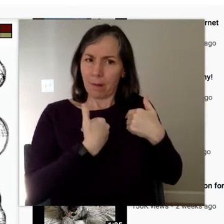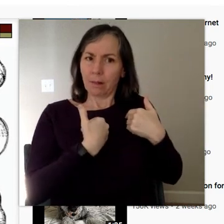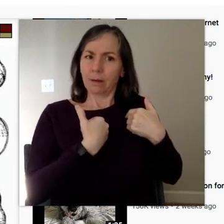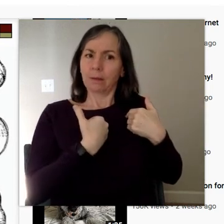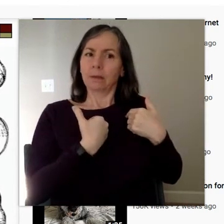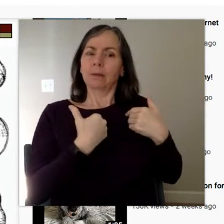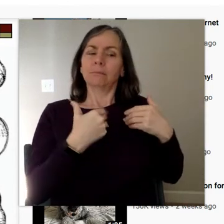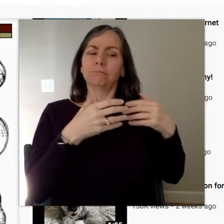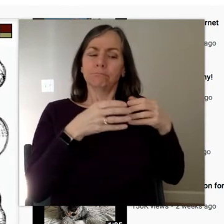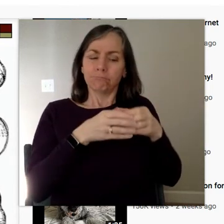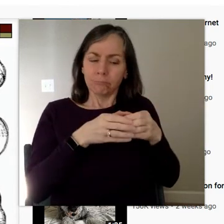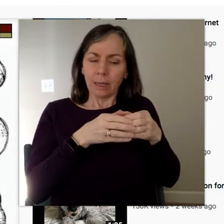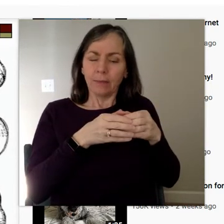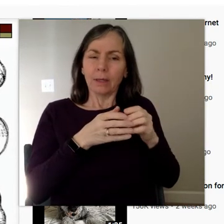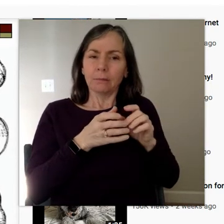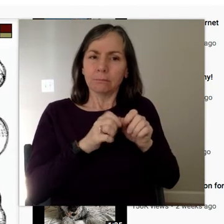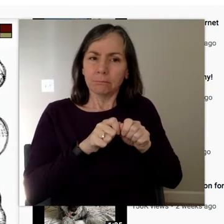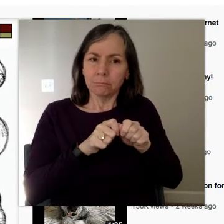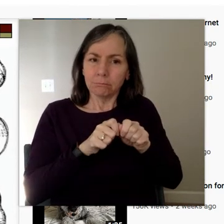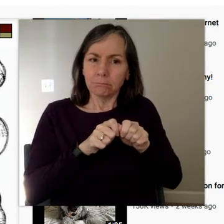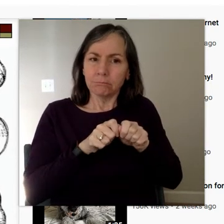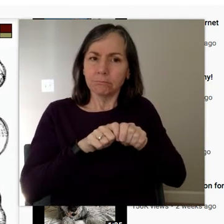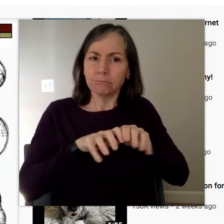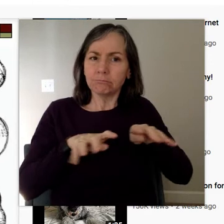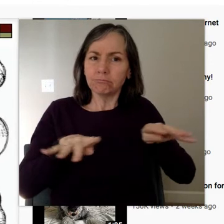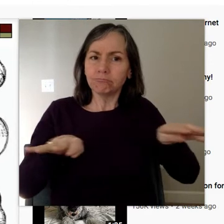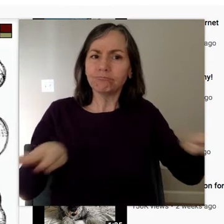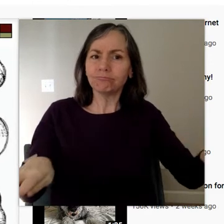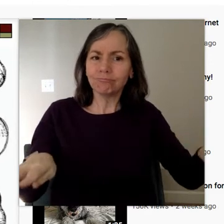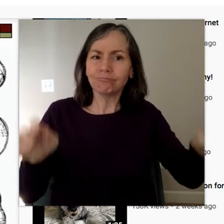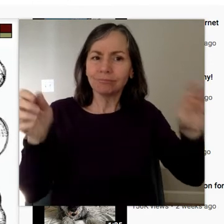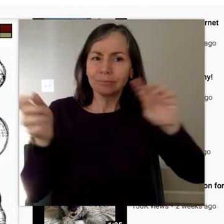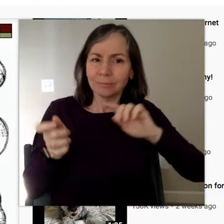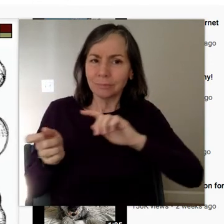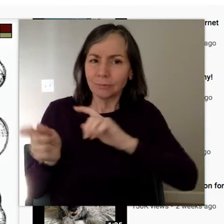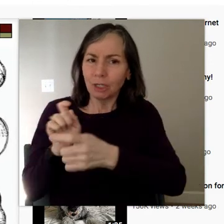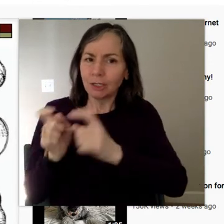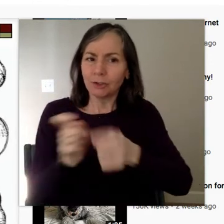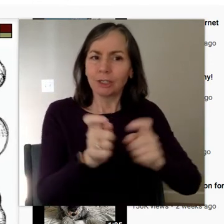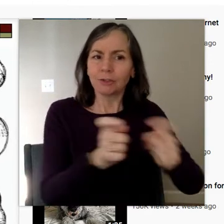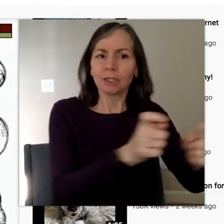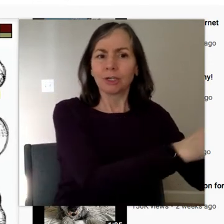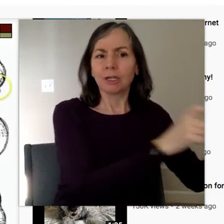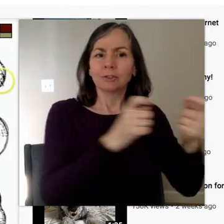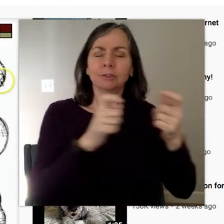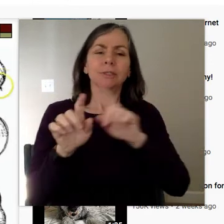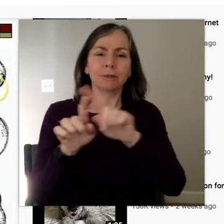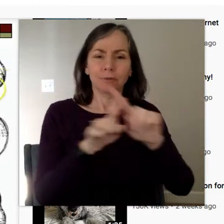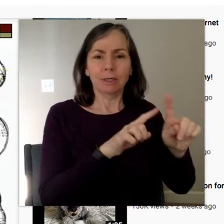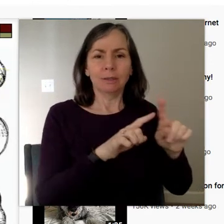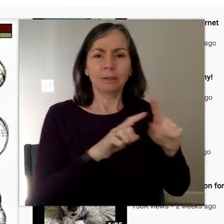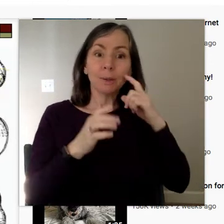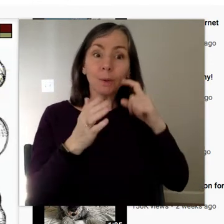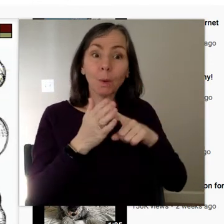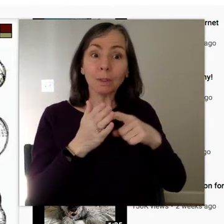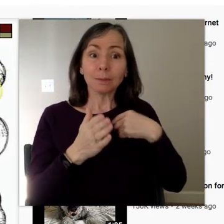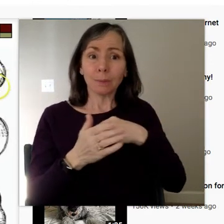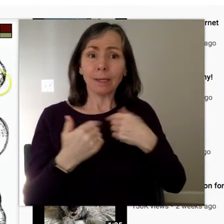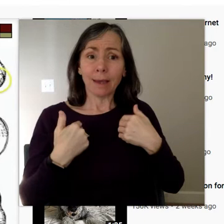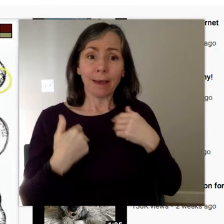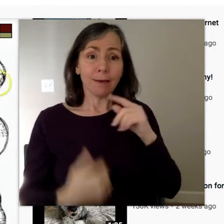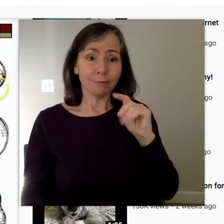looking different as we do today. Also, notice that we have a tail, which is